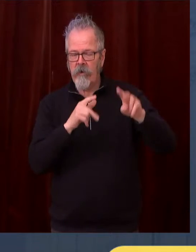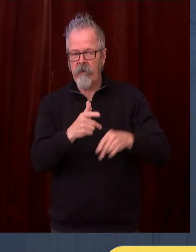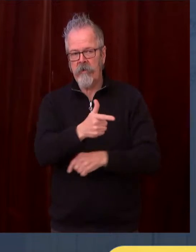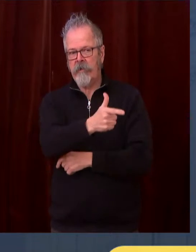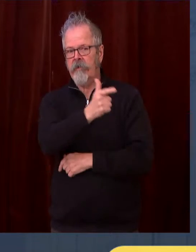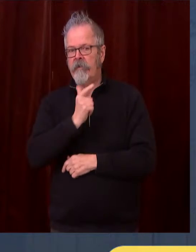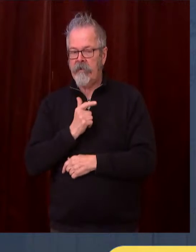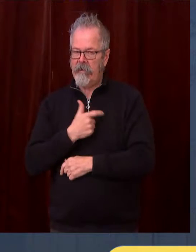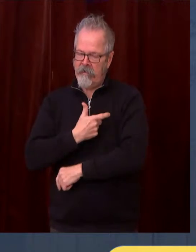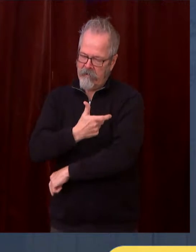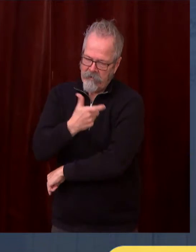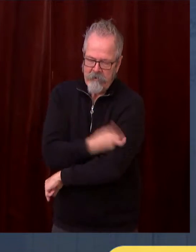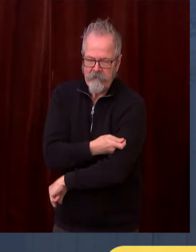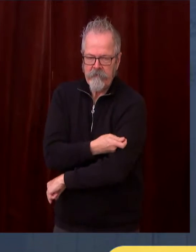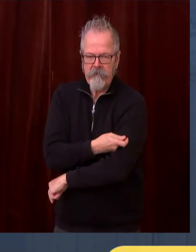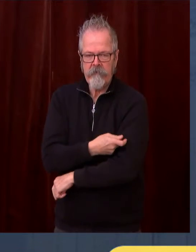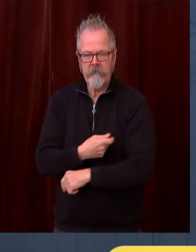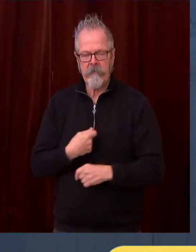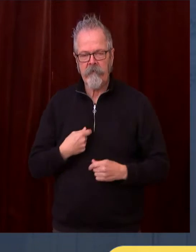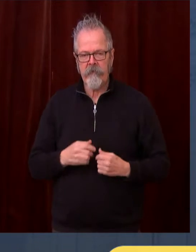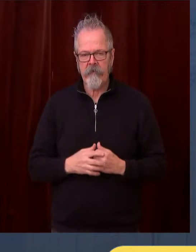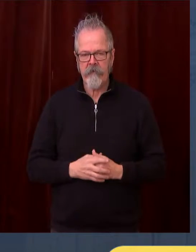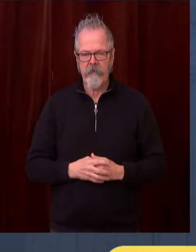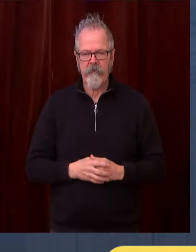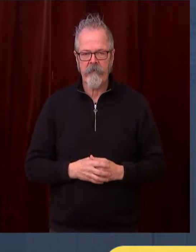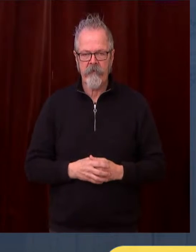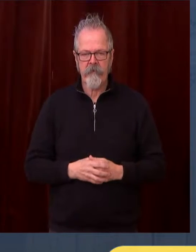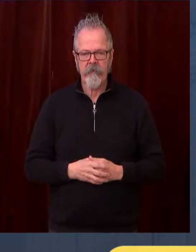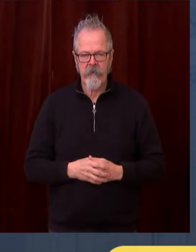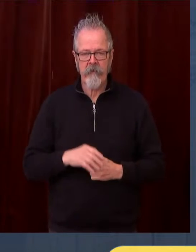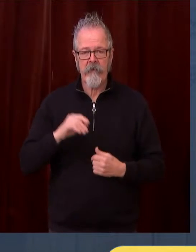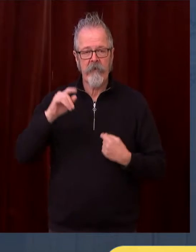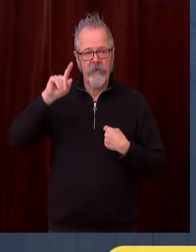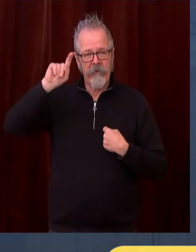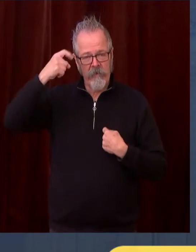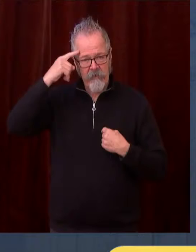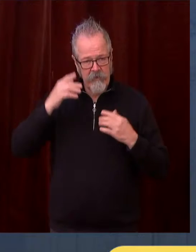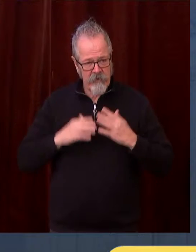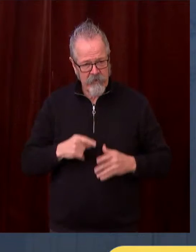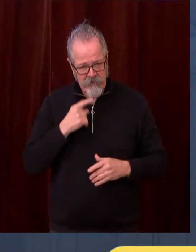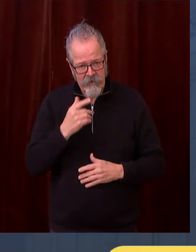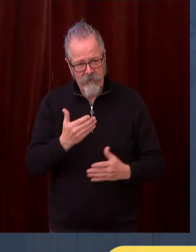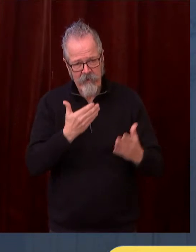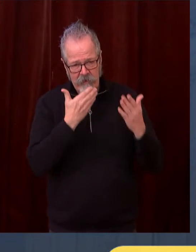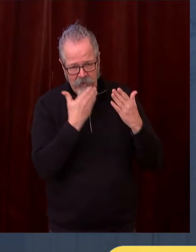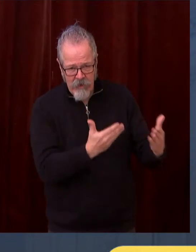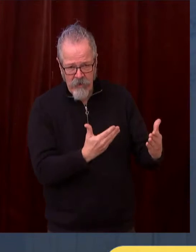In a good way. Dr. Marcuse, could you just tell us about your background? We should have given you a better introduction.